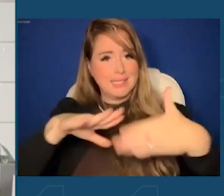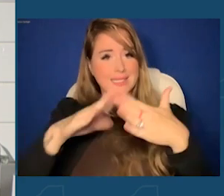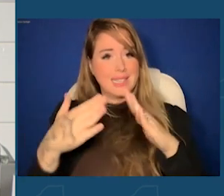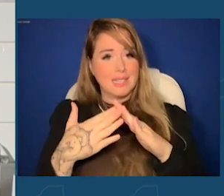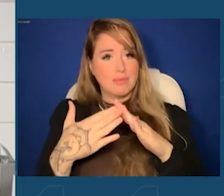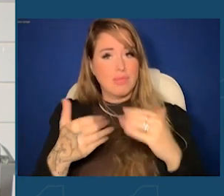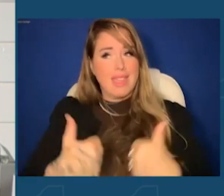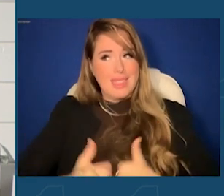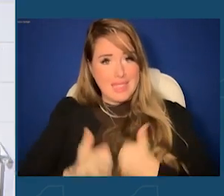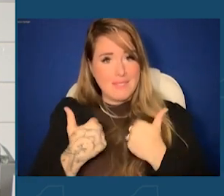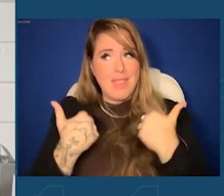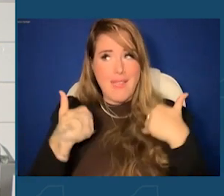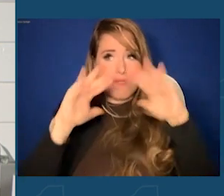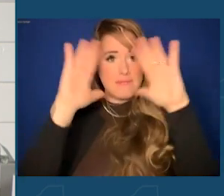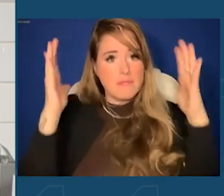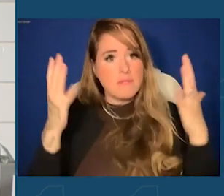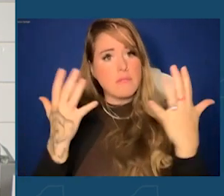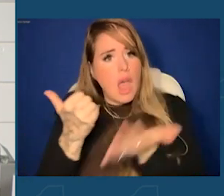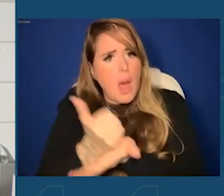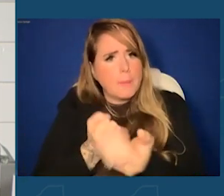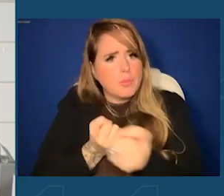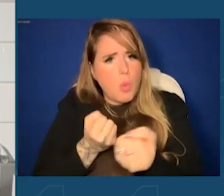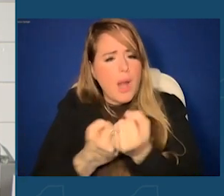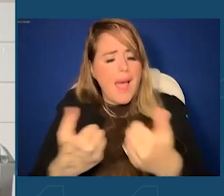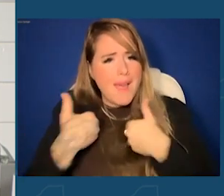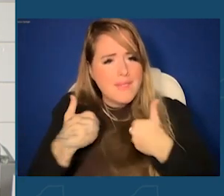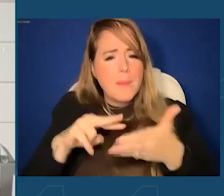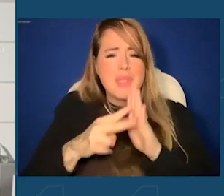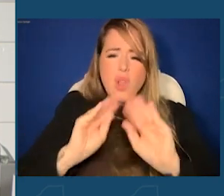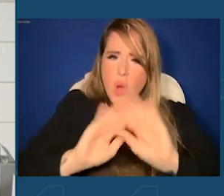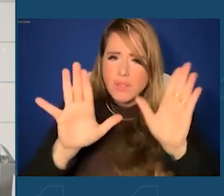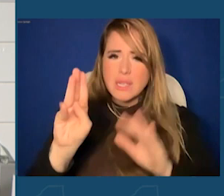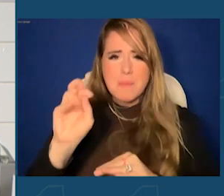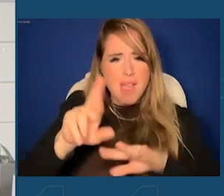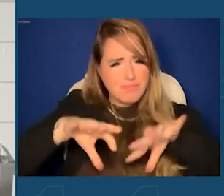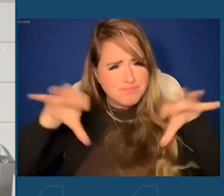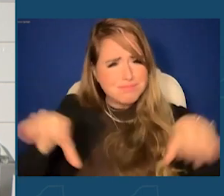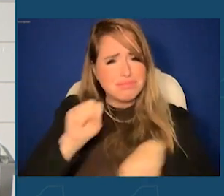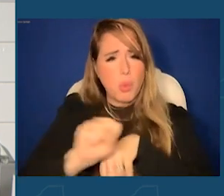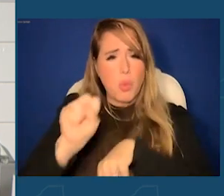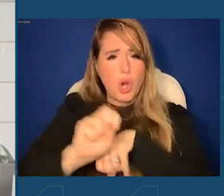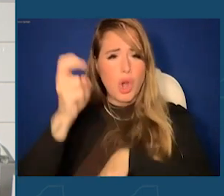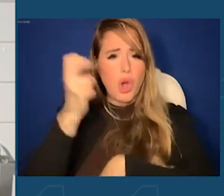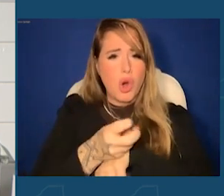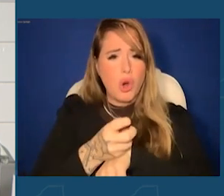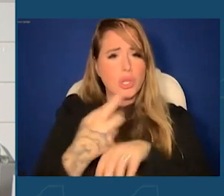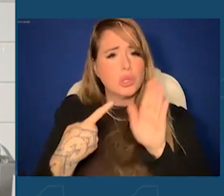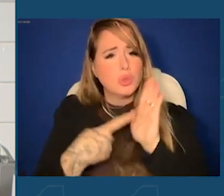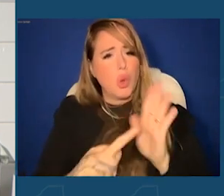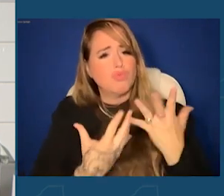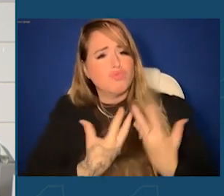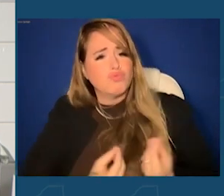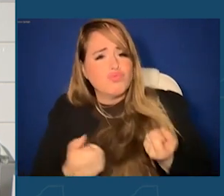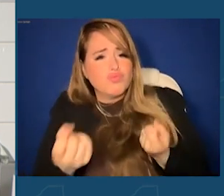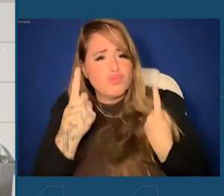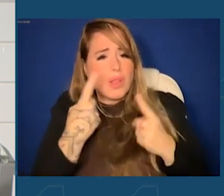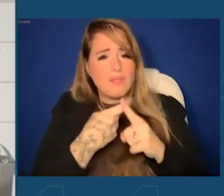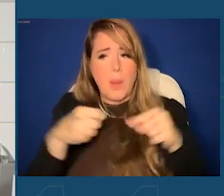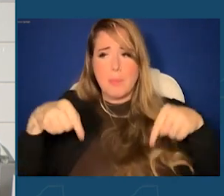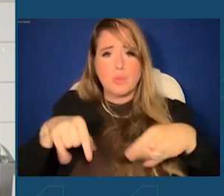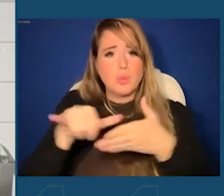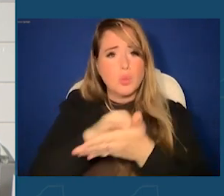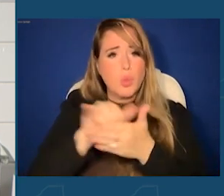shows the effectiveness of the mayor's operation, but also the compassion of the people here in New York. Because this is